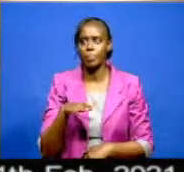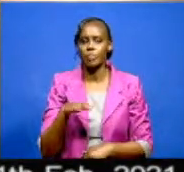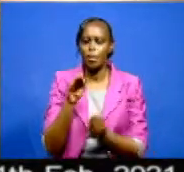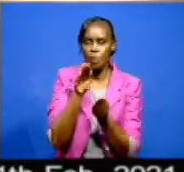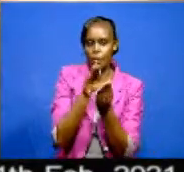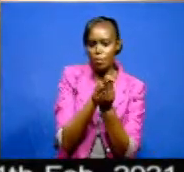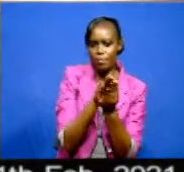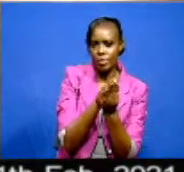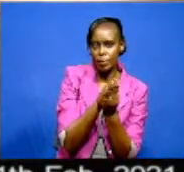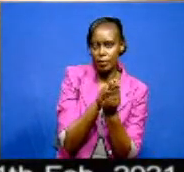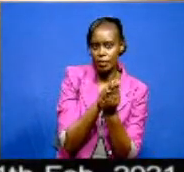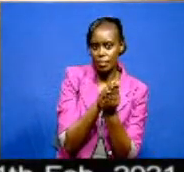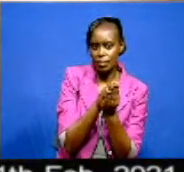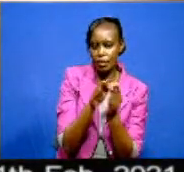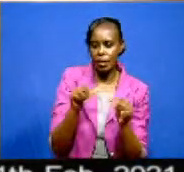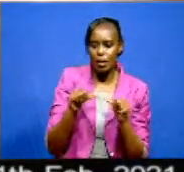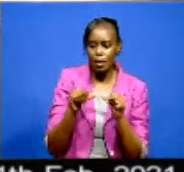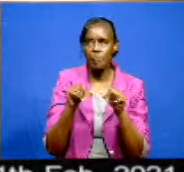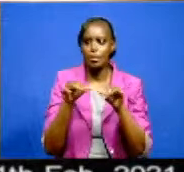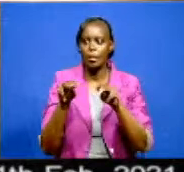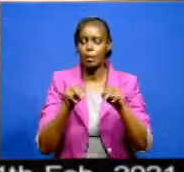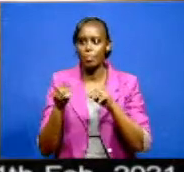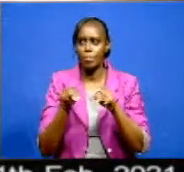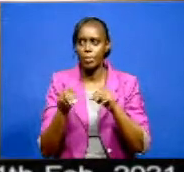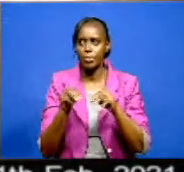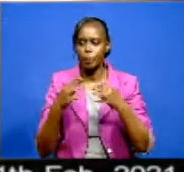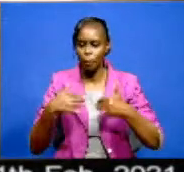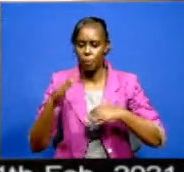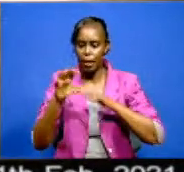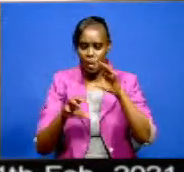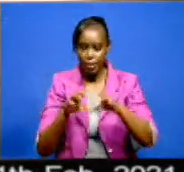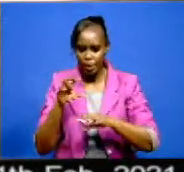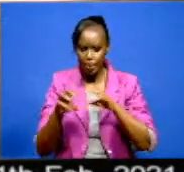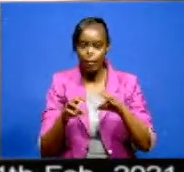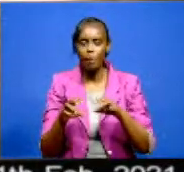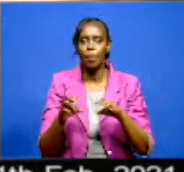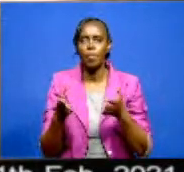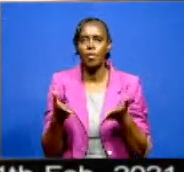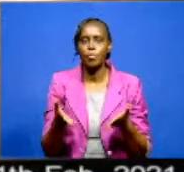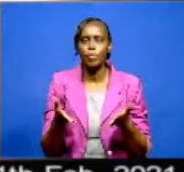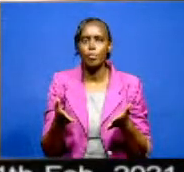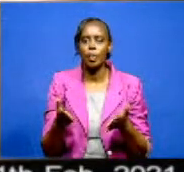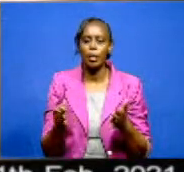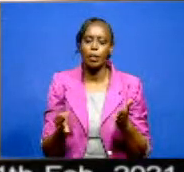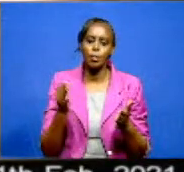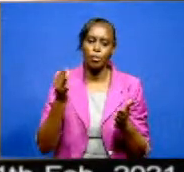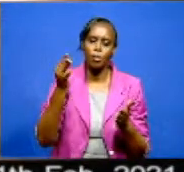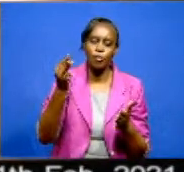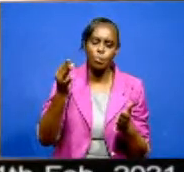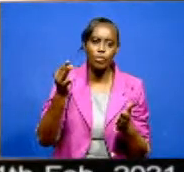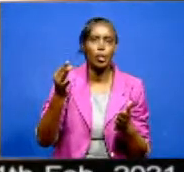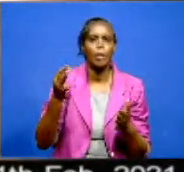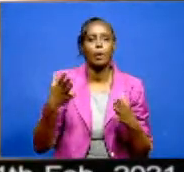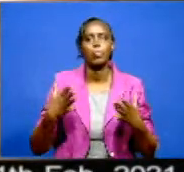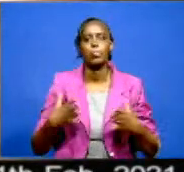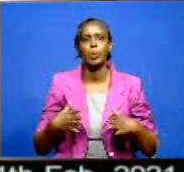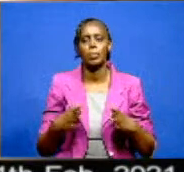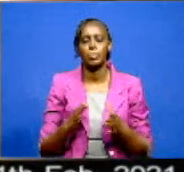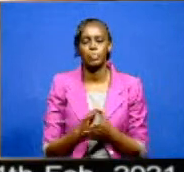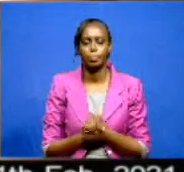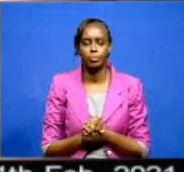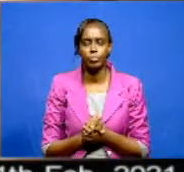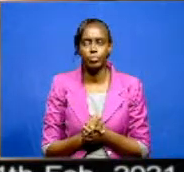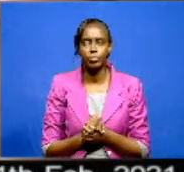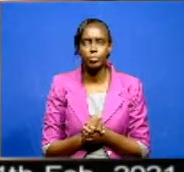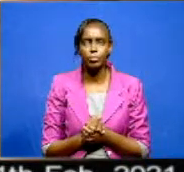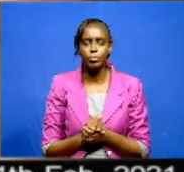conservation, sustainable management of wildlife for the current and future generation, Madam Speaker. Madam Speaker,